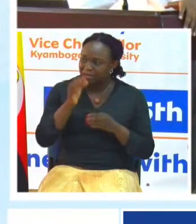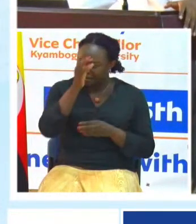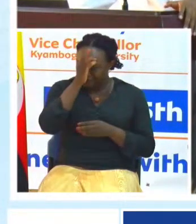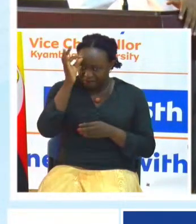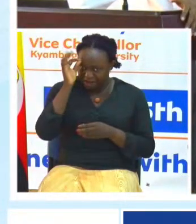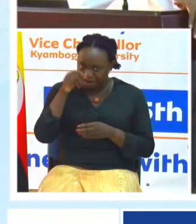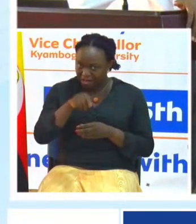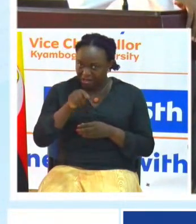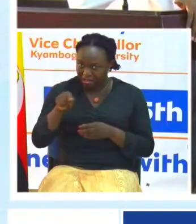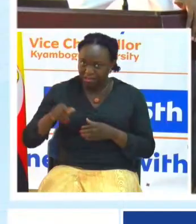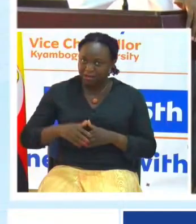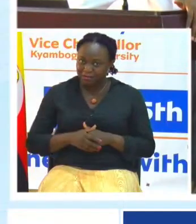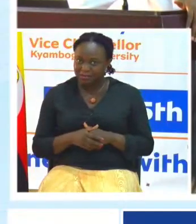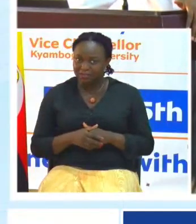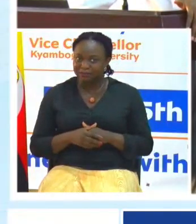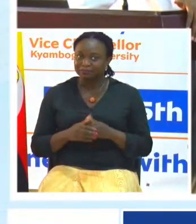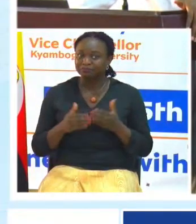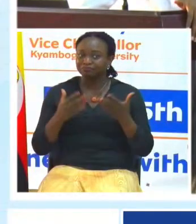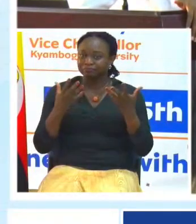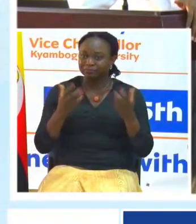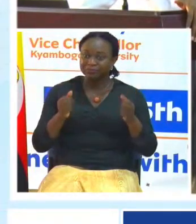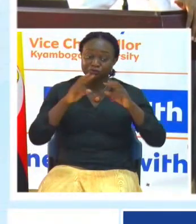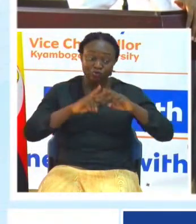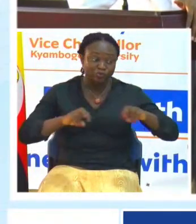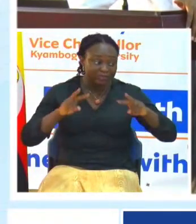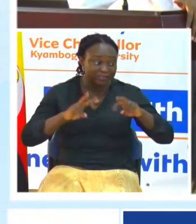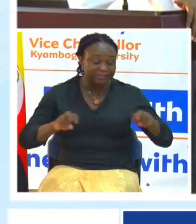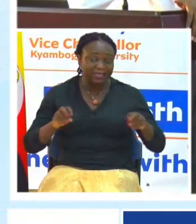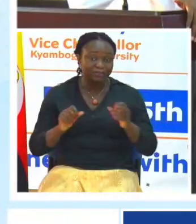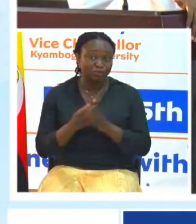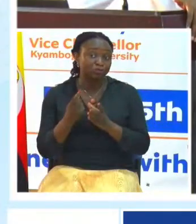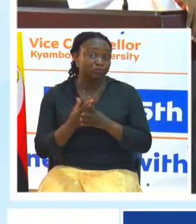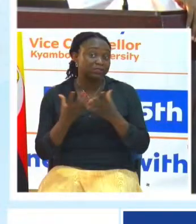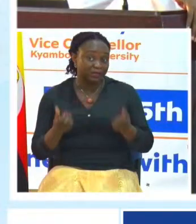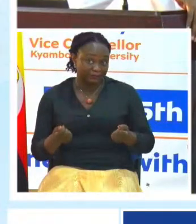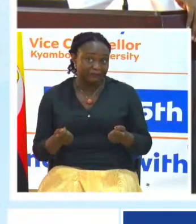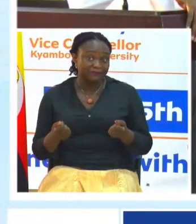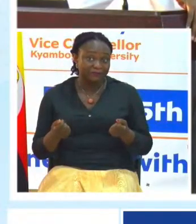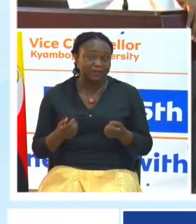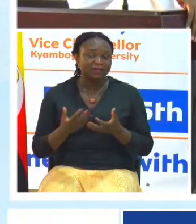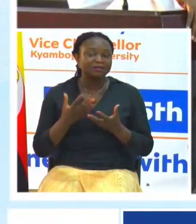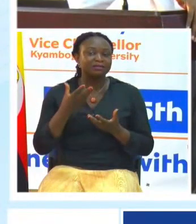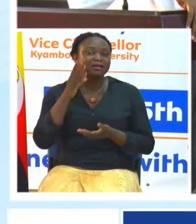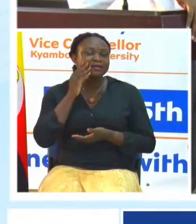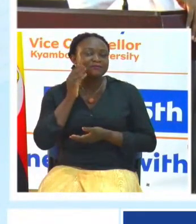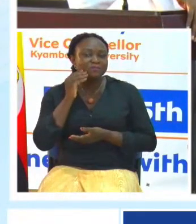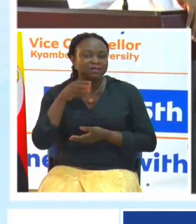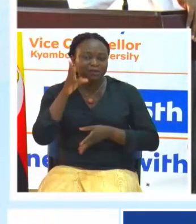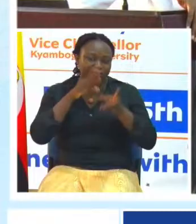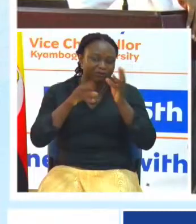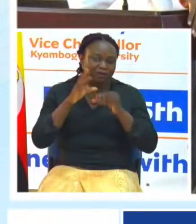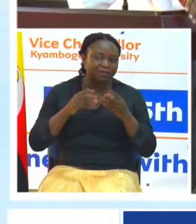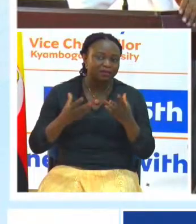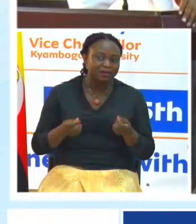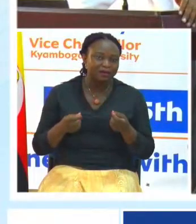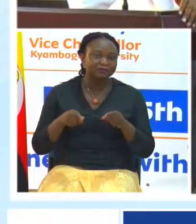faculties that have an extensive research opportunity, that have a lot of experiential learning